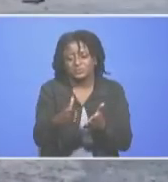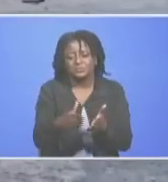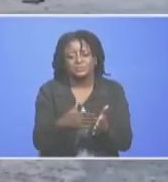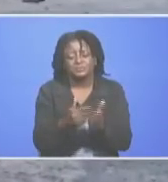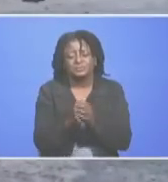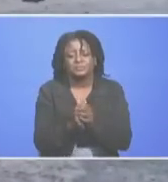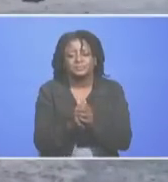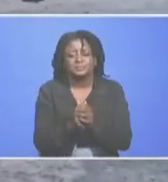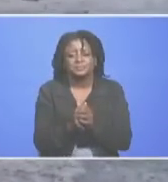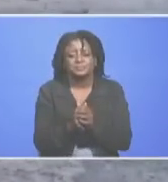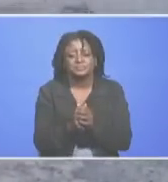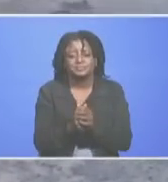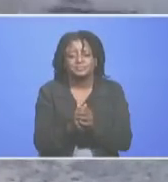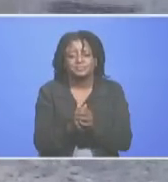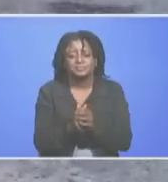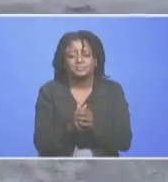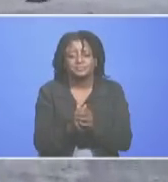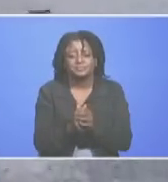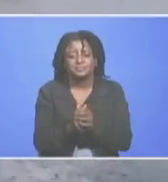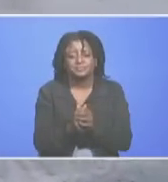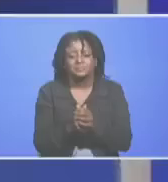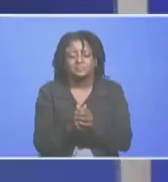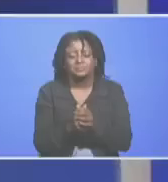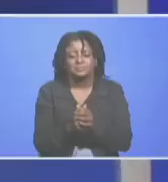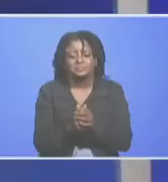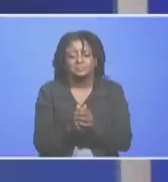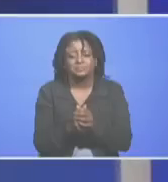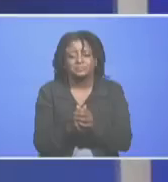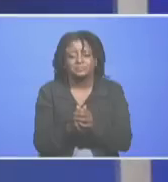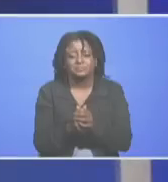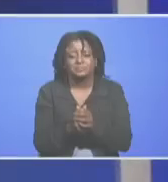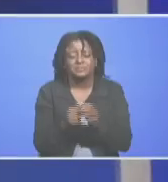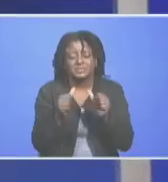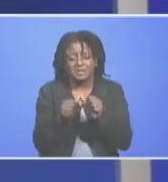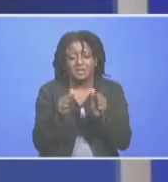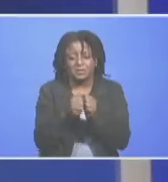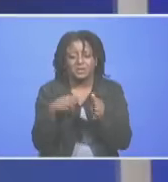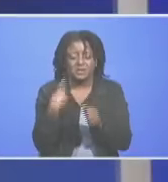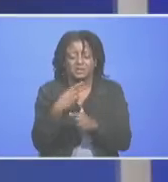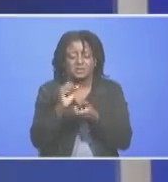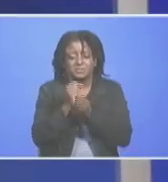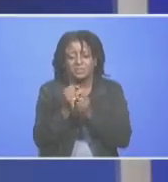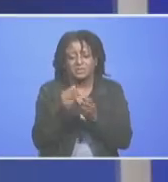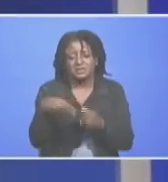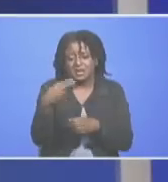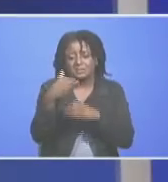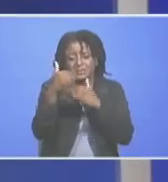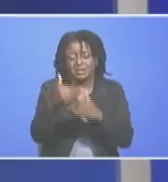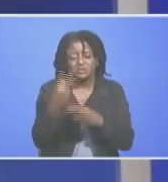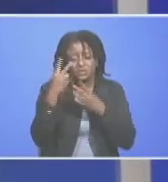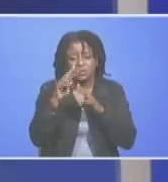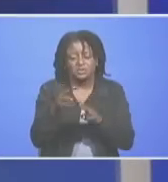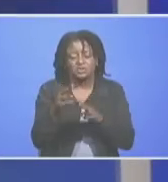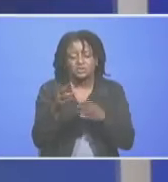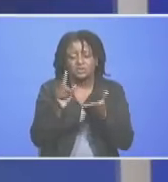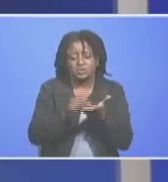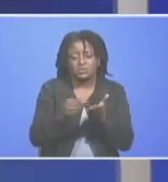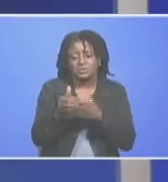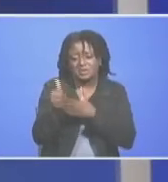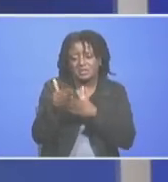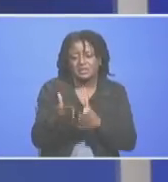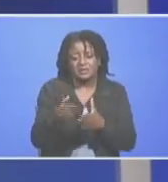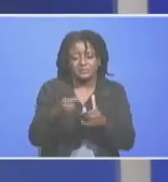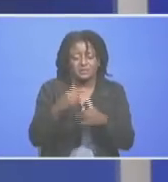Charisma Robinson, ZNS Network News. Stay with us. Sports is up next. You're watching your news leader